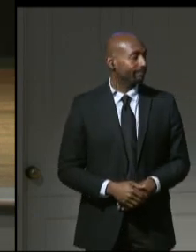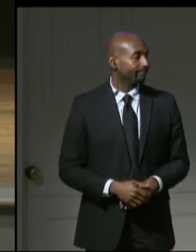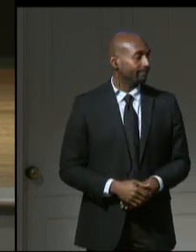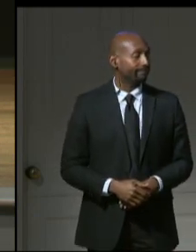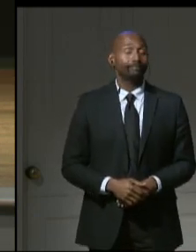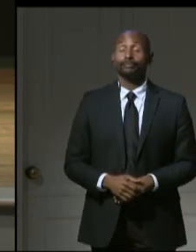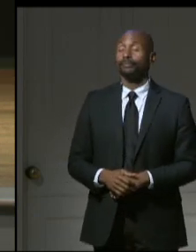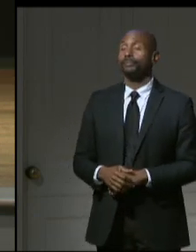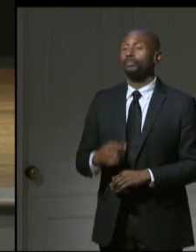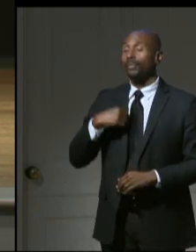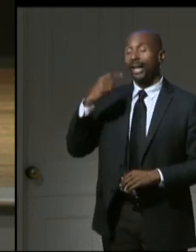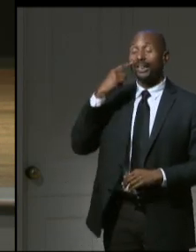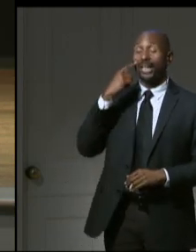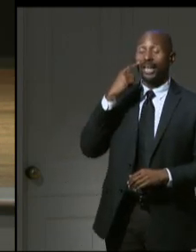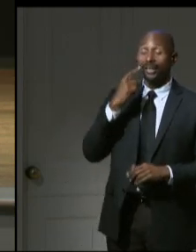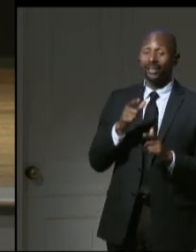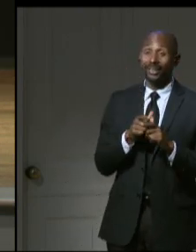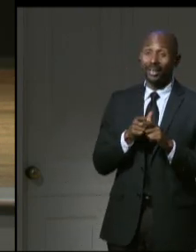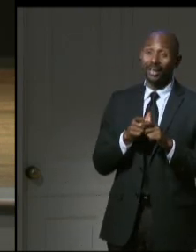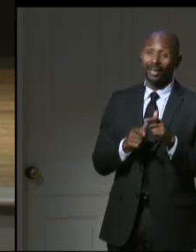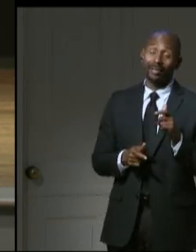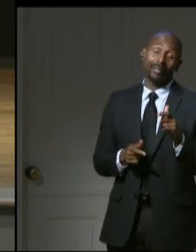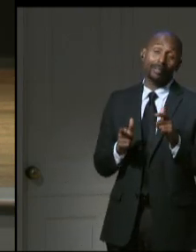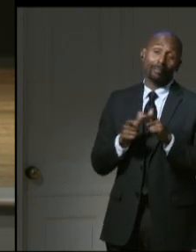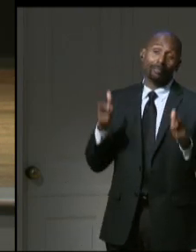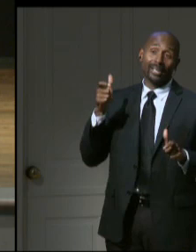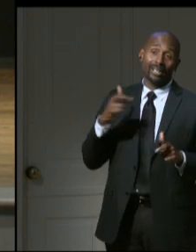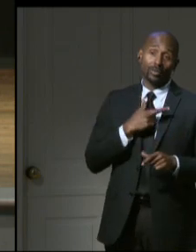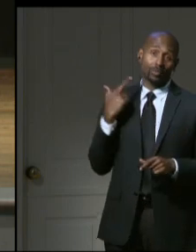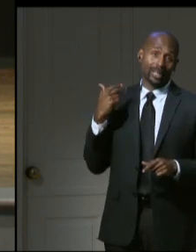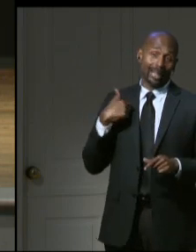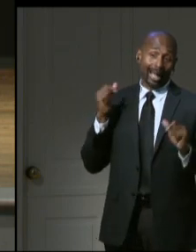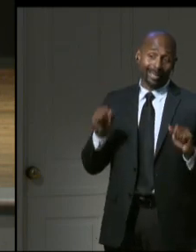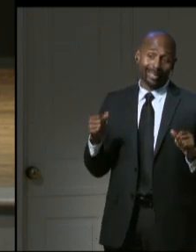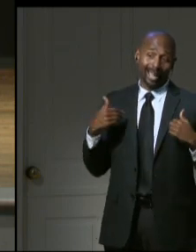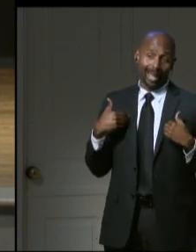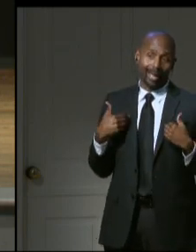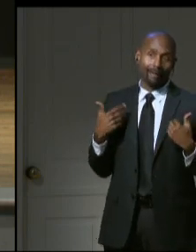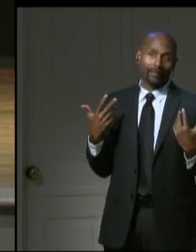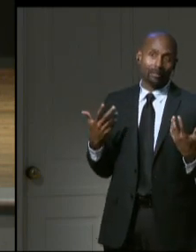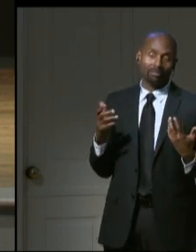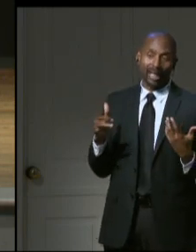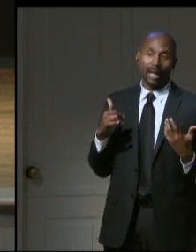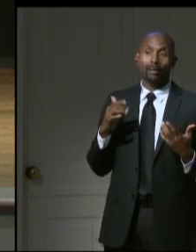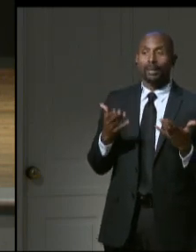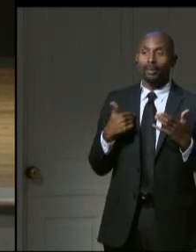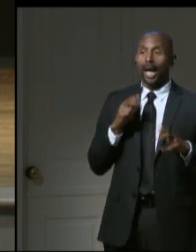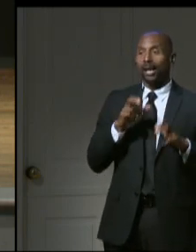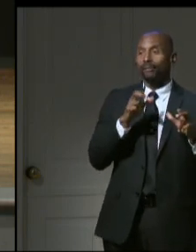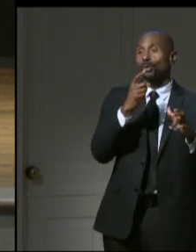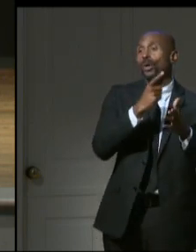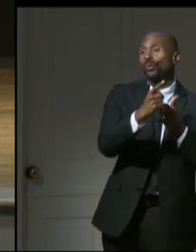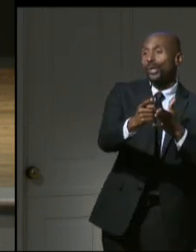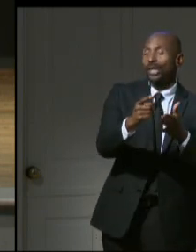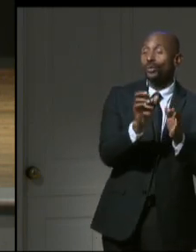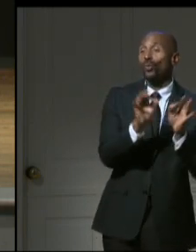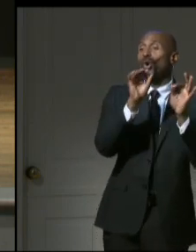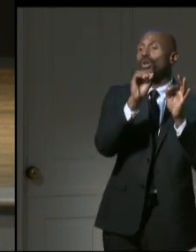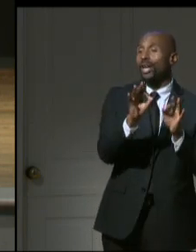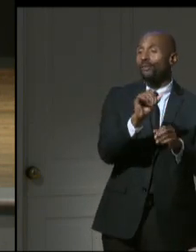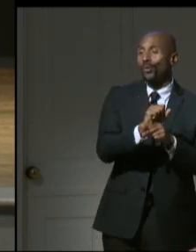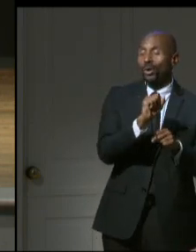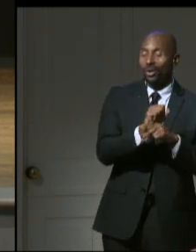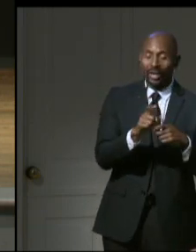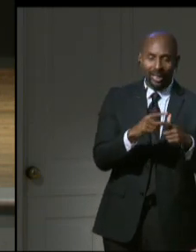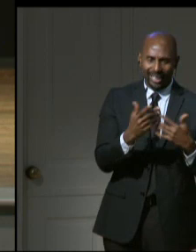Well, I think the biggest risk I can have is that, like, I invest a week of work in something that didn't turn